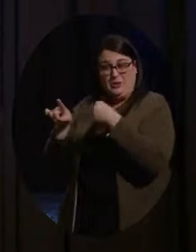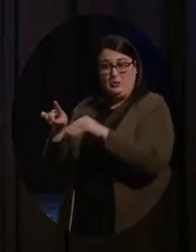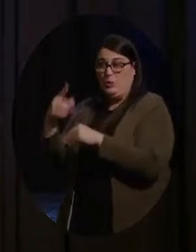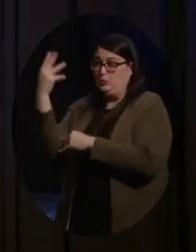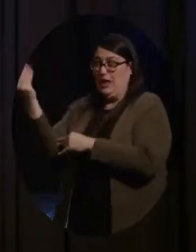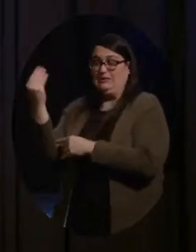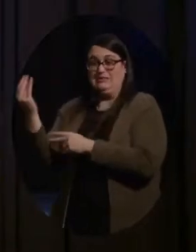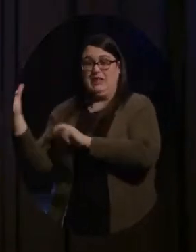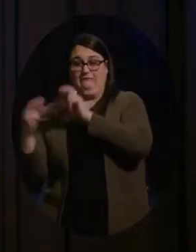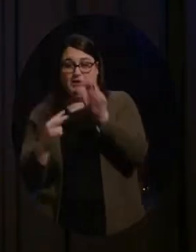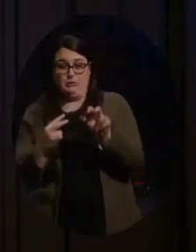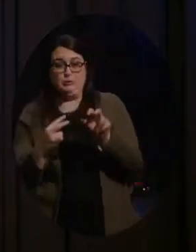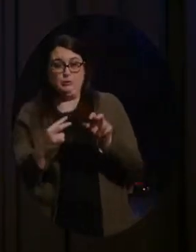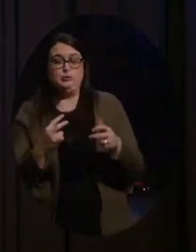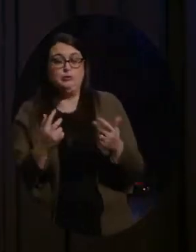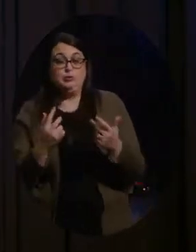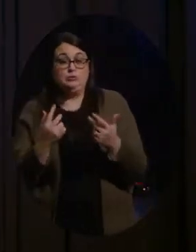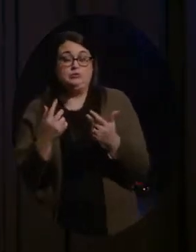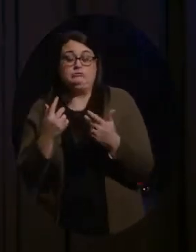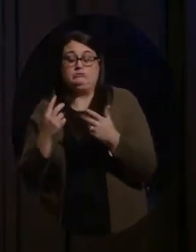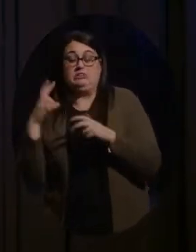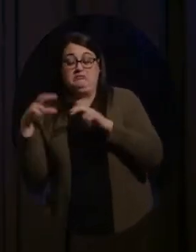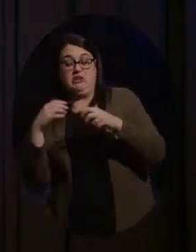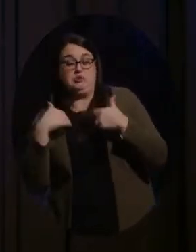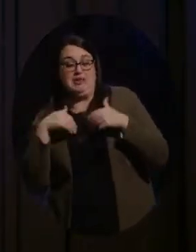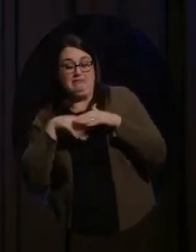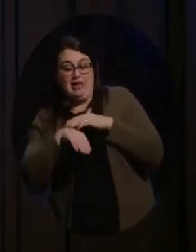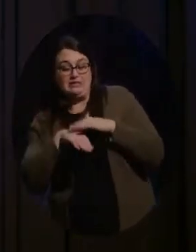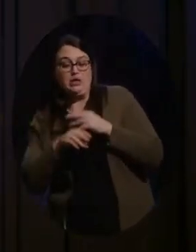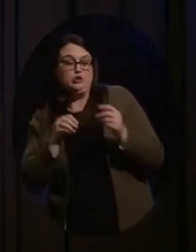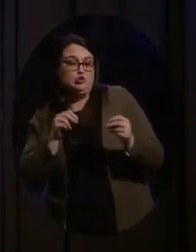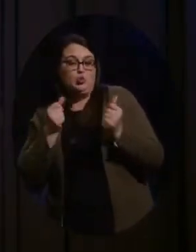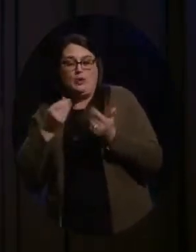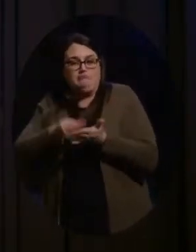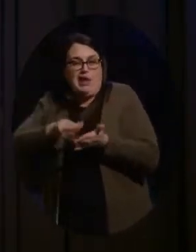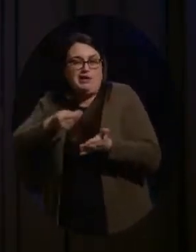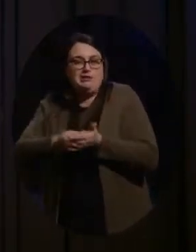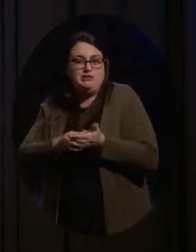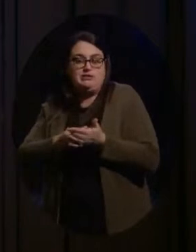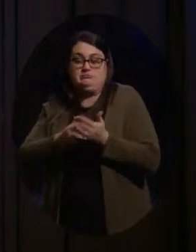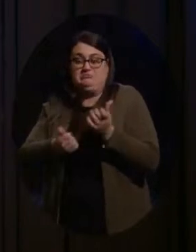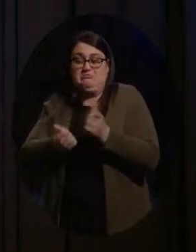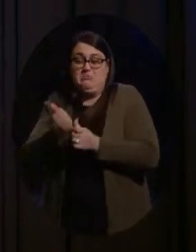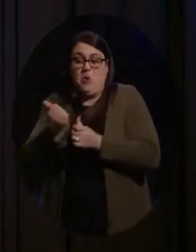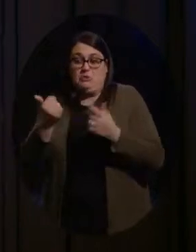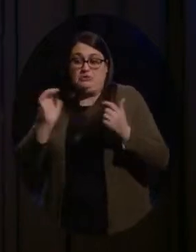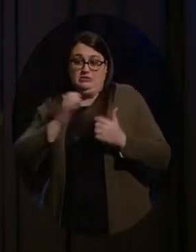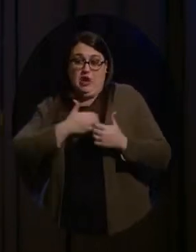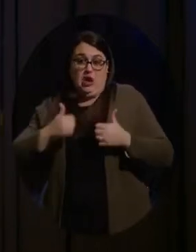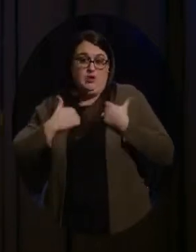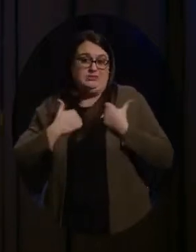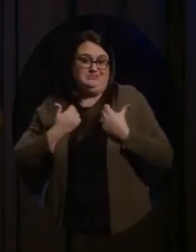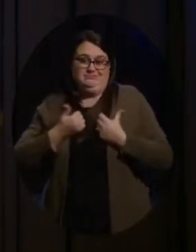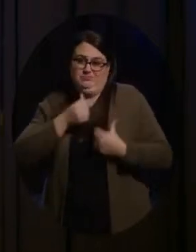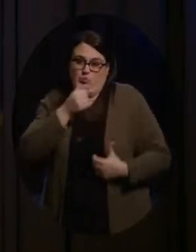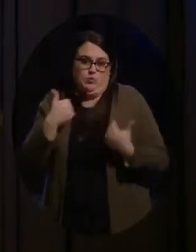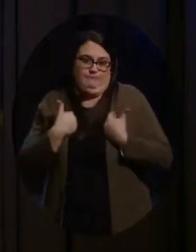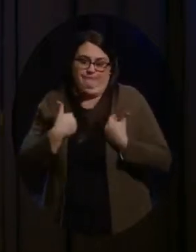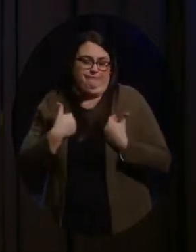outside investors. Investors that have access to quick cash that the majority of our residents just do